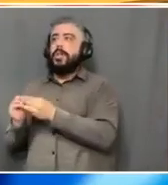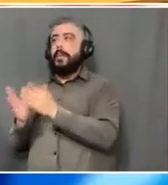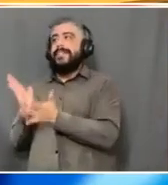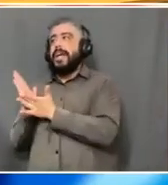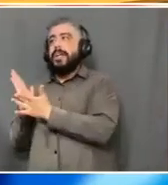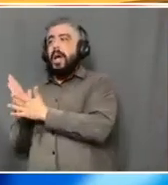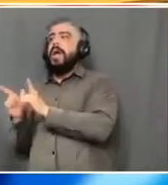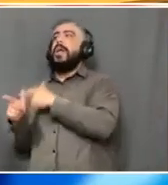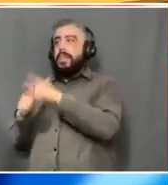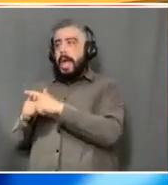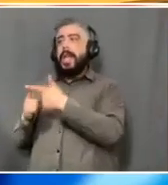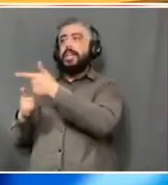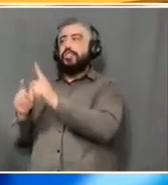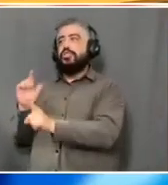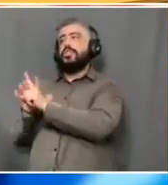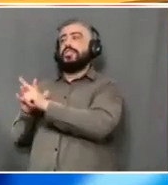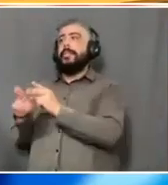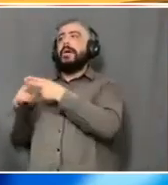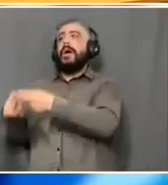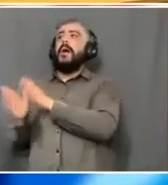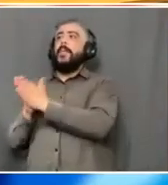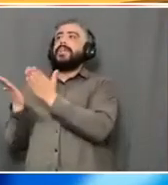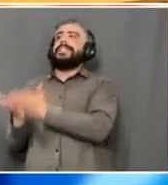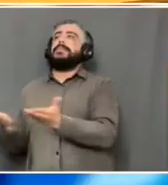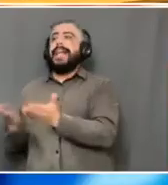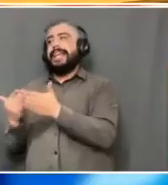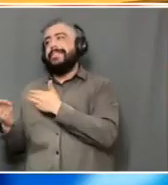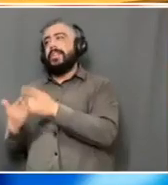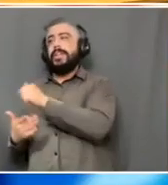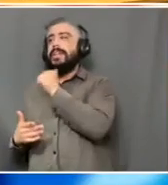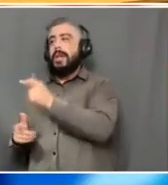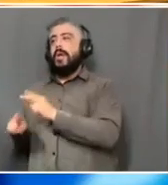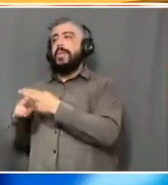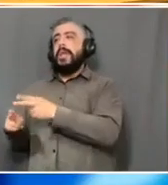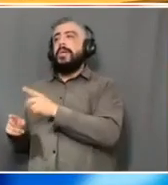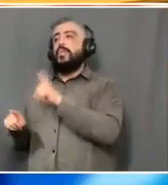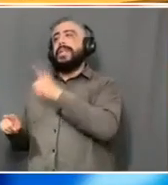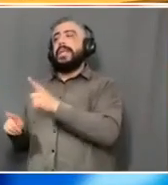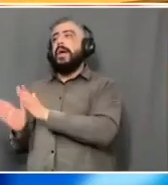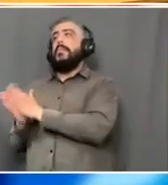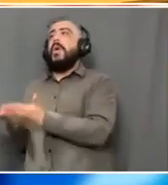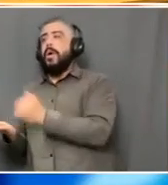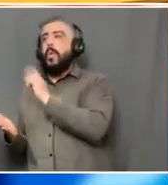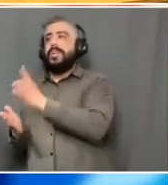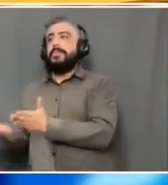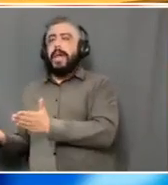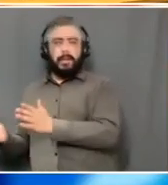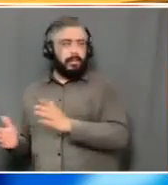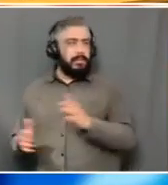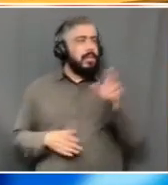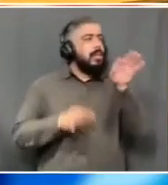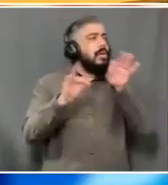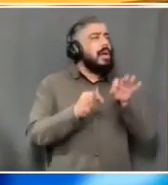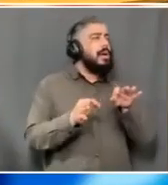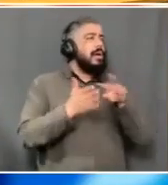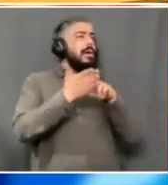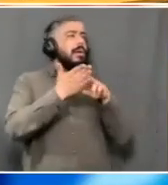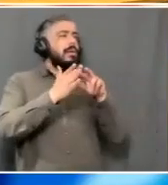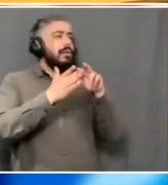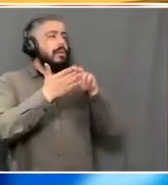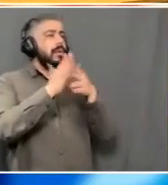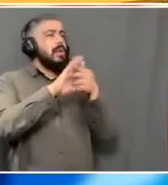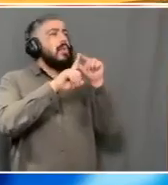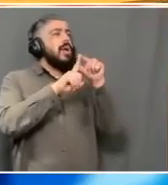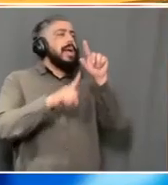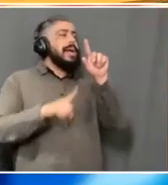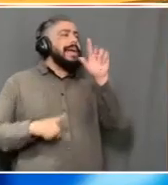typically shows up as books and supplies, even though it's not a book or really a supply. Define capital expenditures for our audience.